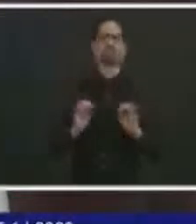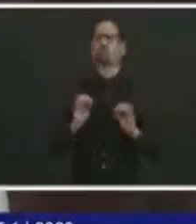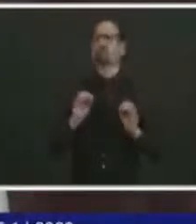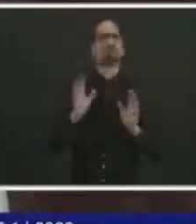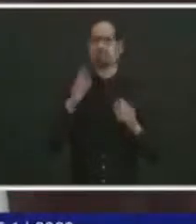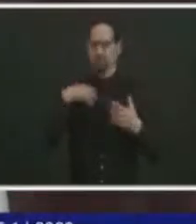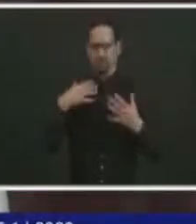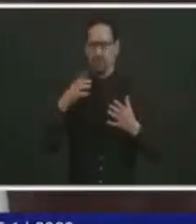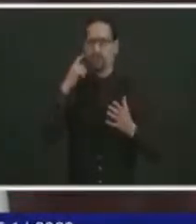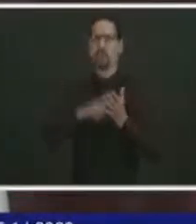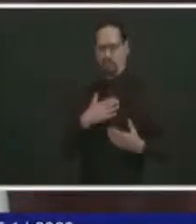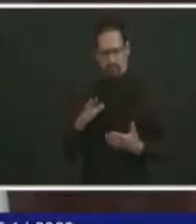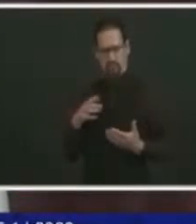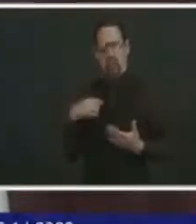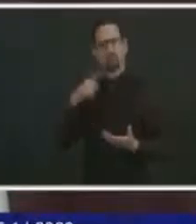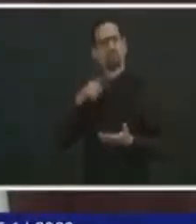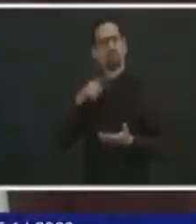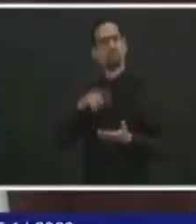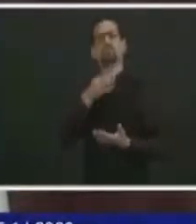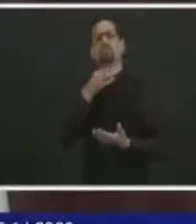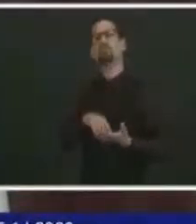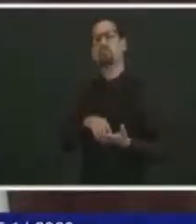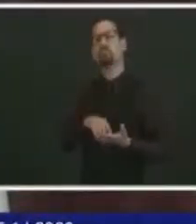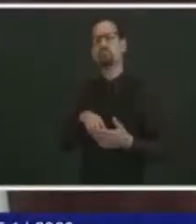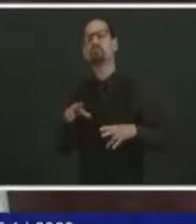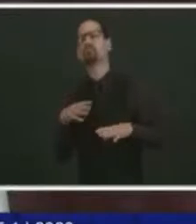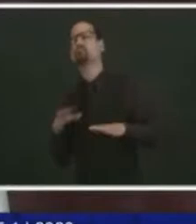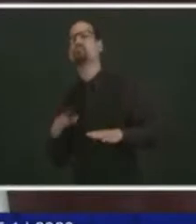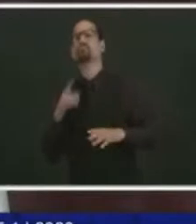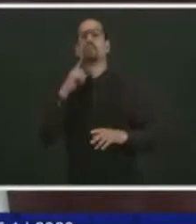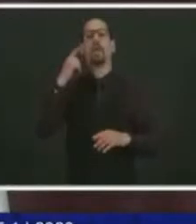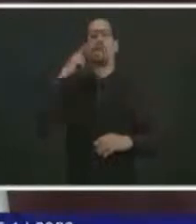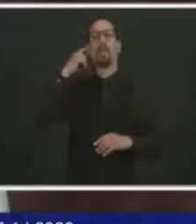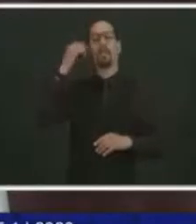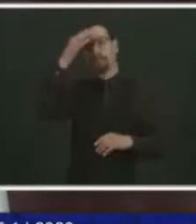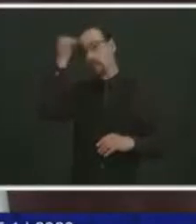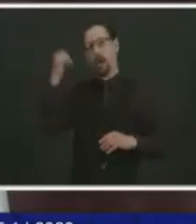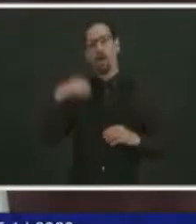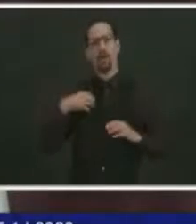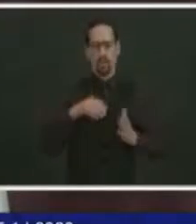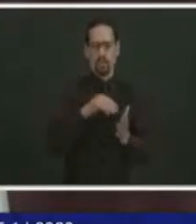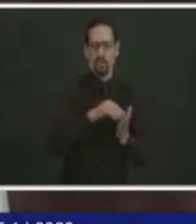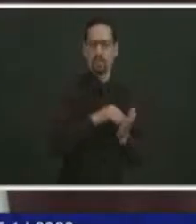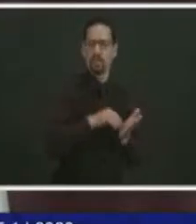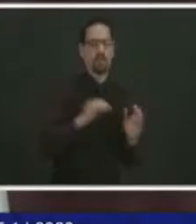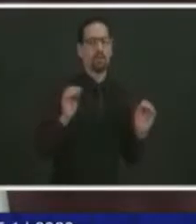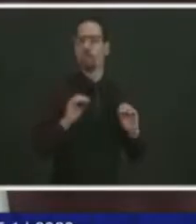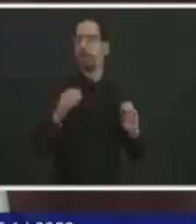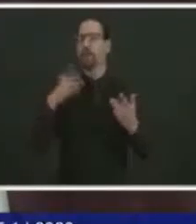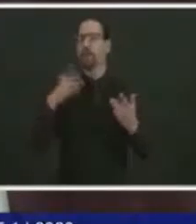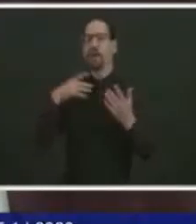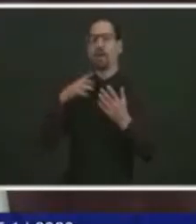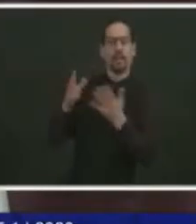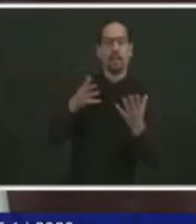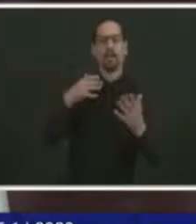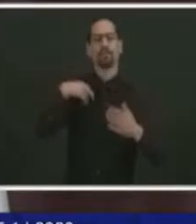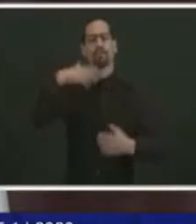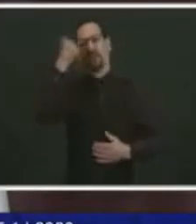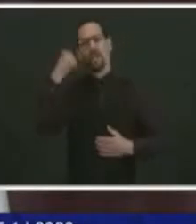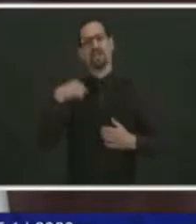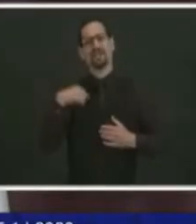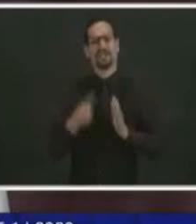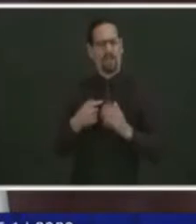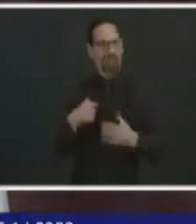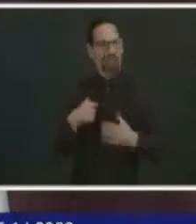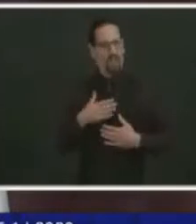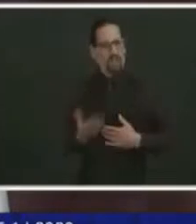myself getting sometimes a little lax. A couple days go by and I haven't written down who I've been with. So I'm talking to myself as much as I